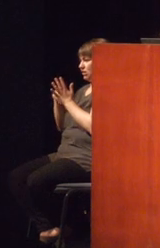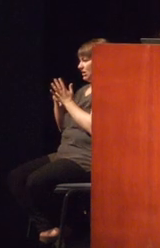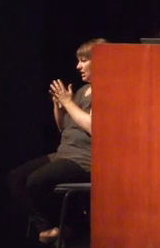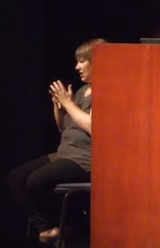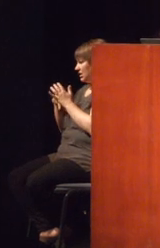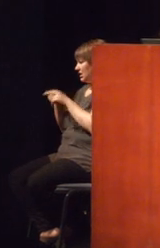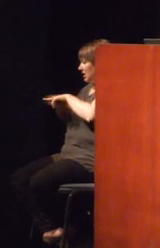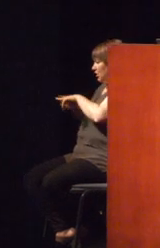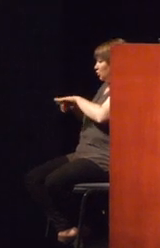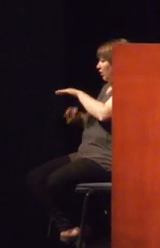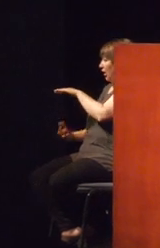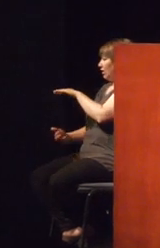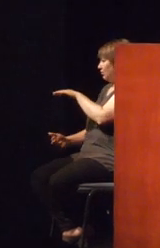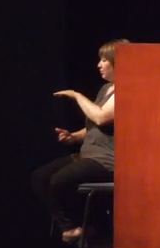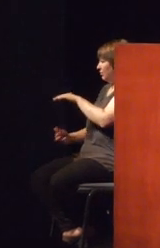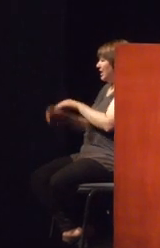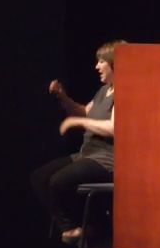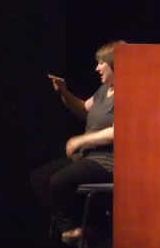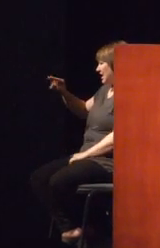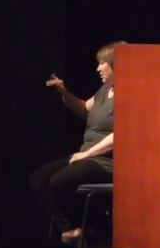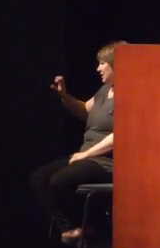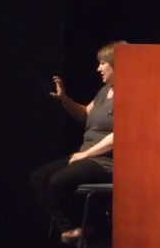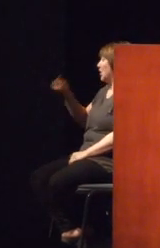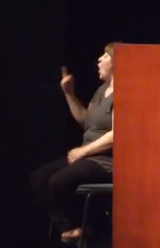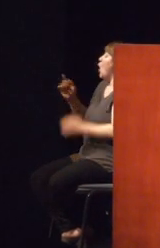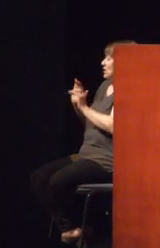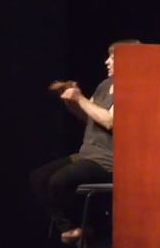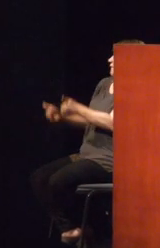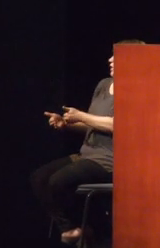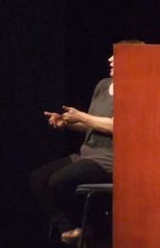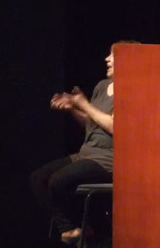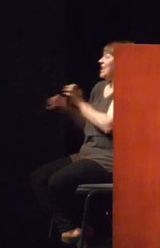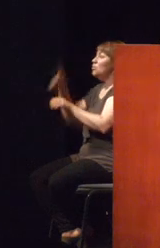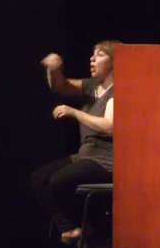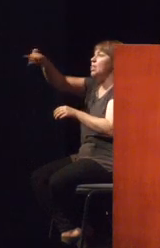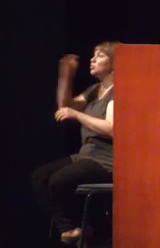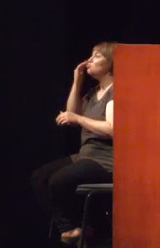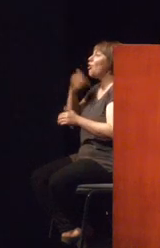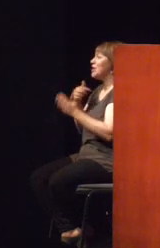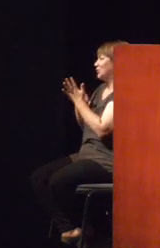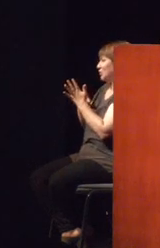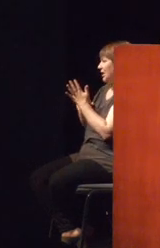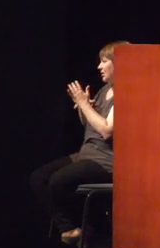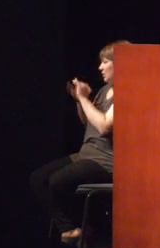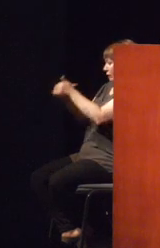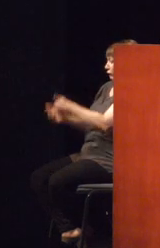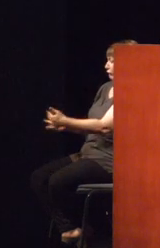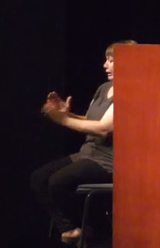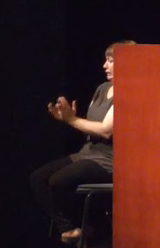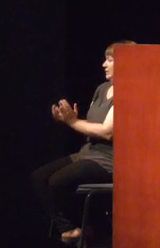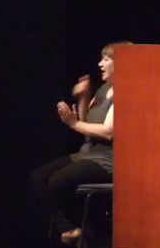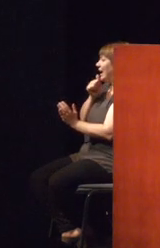always covered it with something, because I just thought, nobody, I don't want anyone to know that I'm reading this book. I grew up